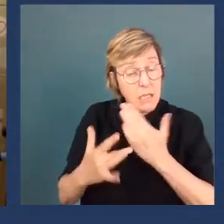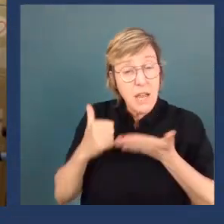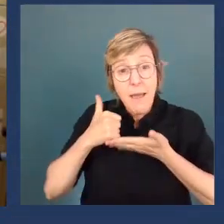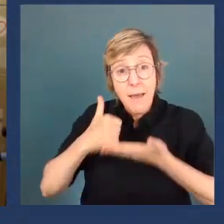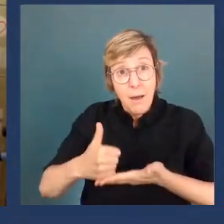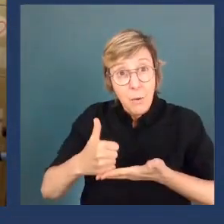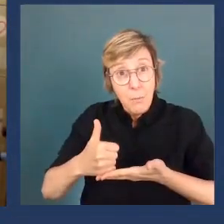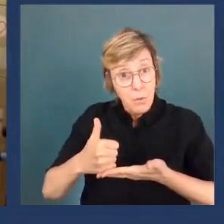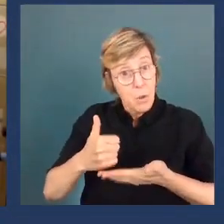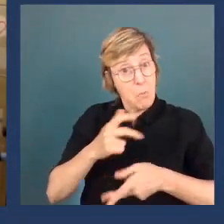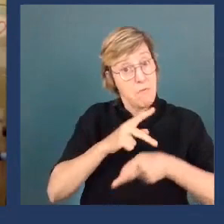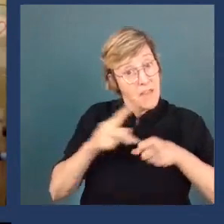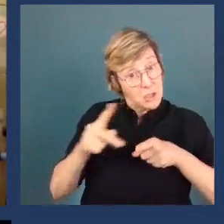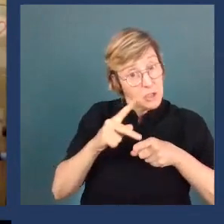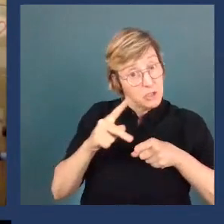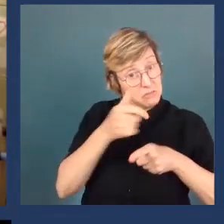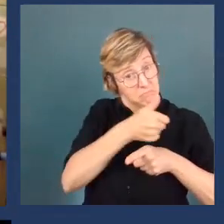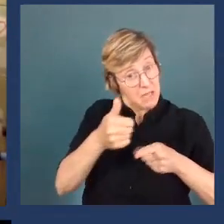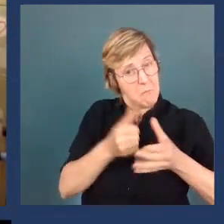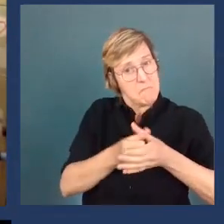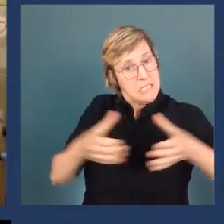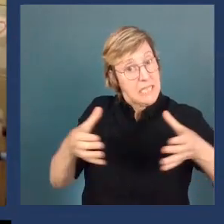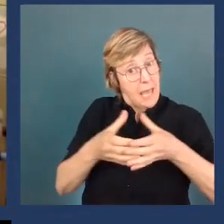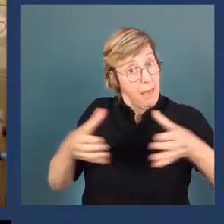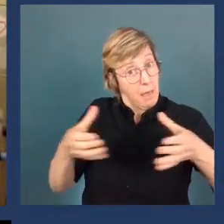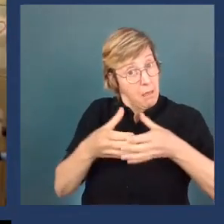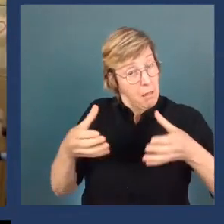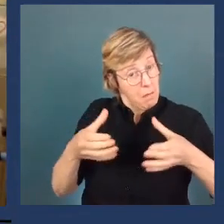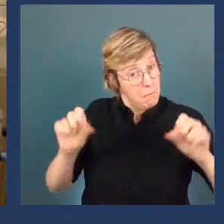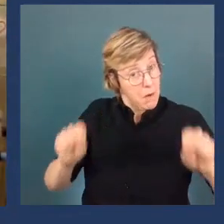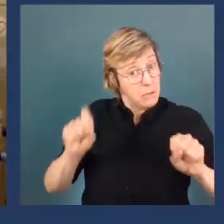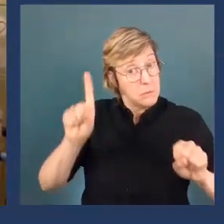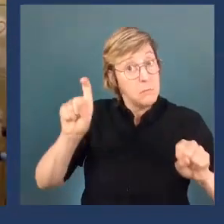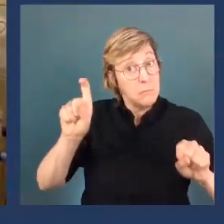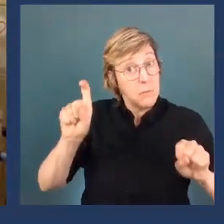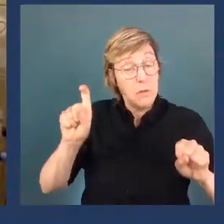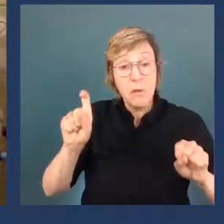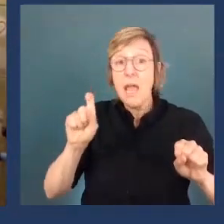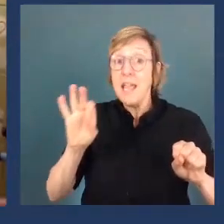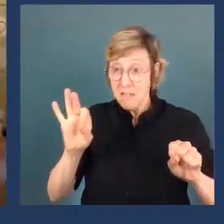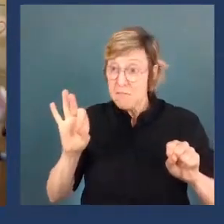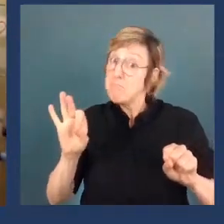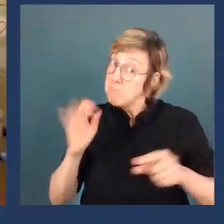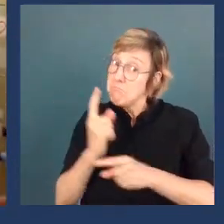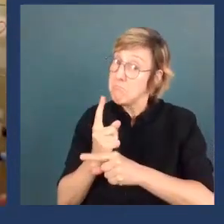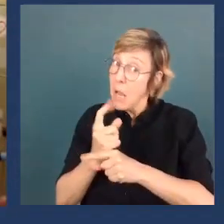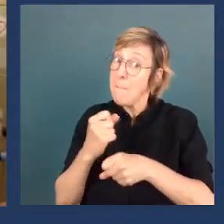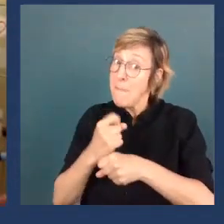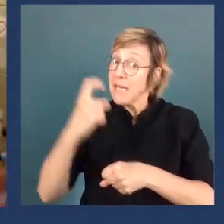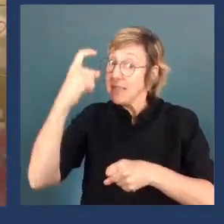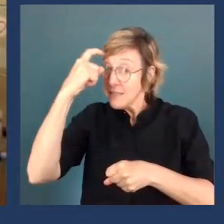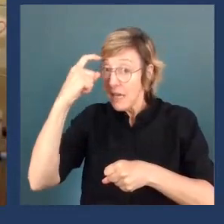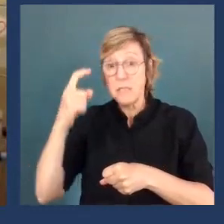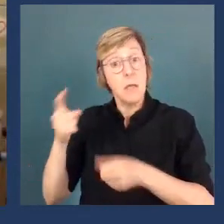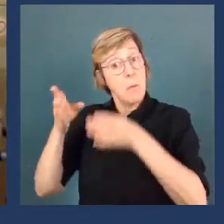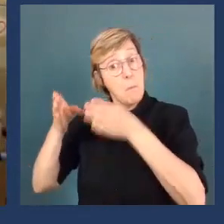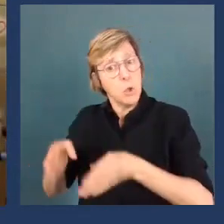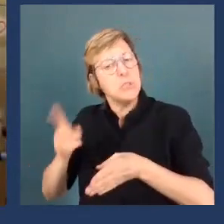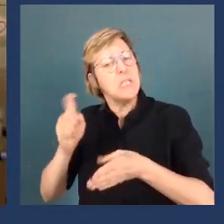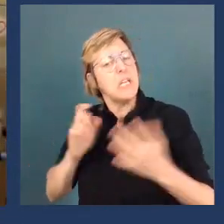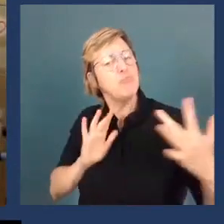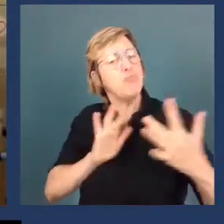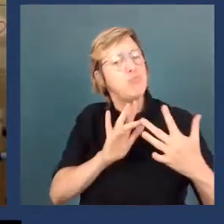professionals scale? And in cases where it makes sense for a person to talk to a peer, can